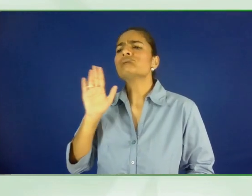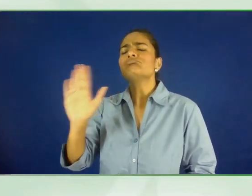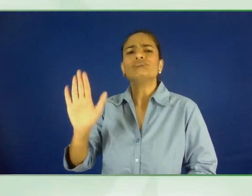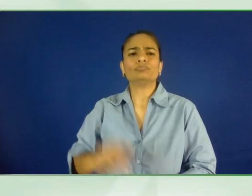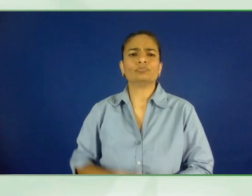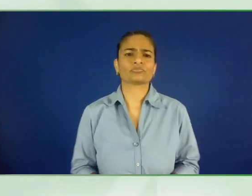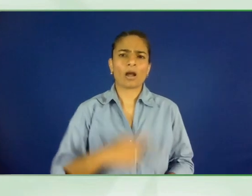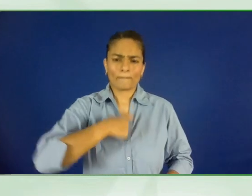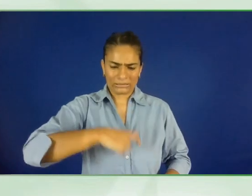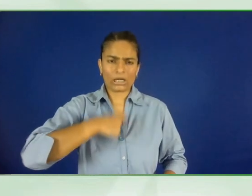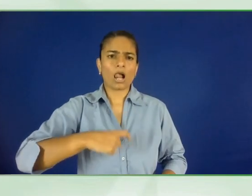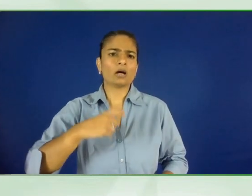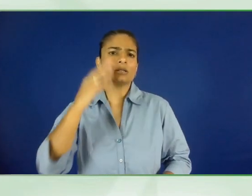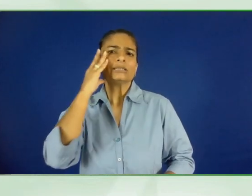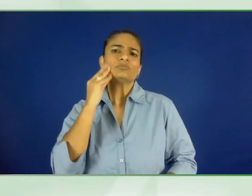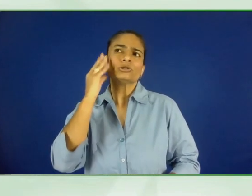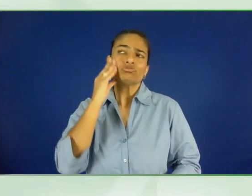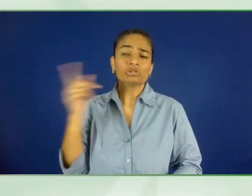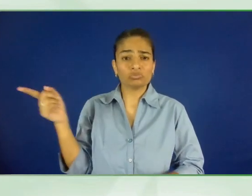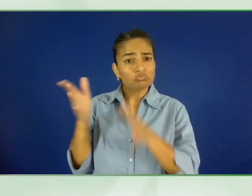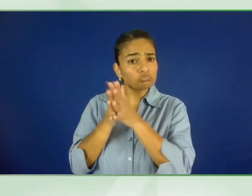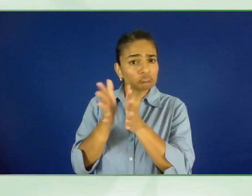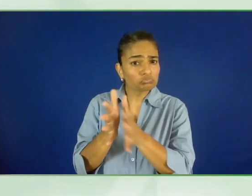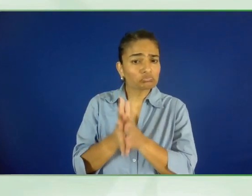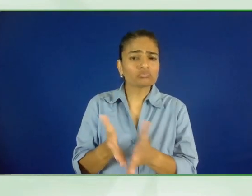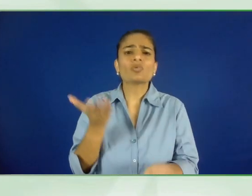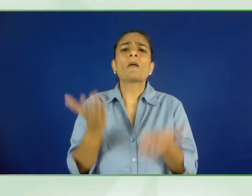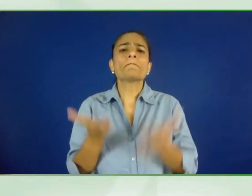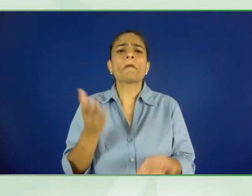tell us what do you think, what kind of